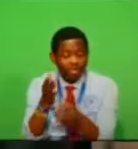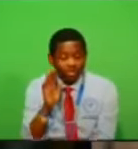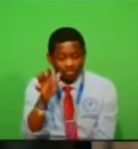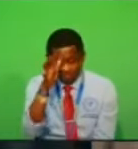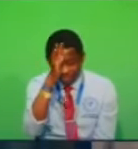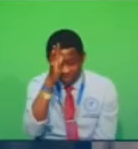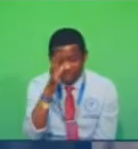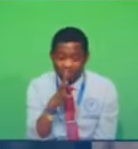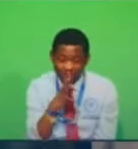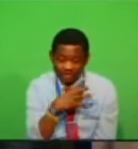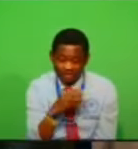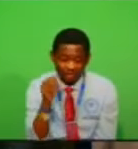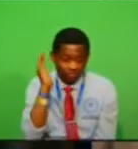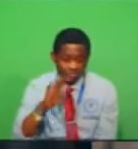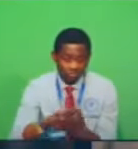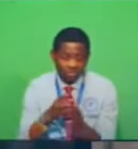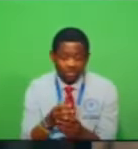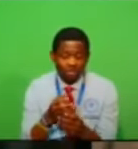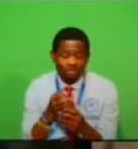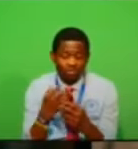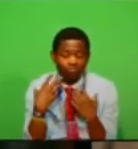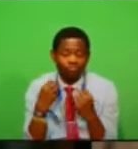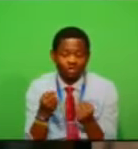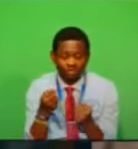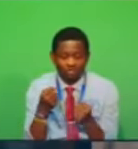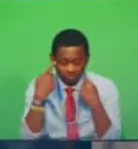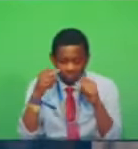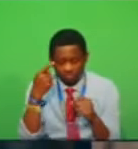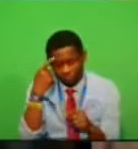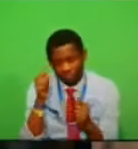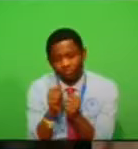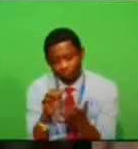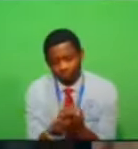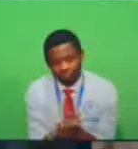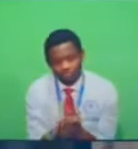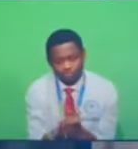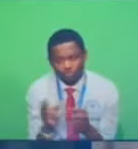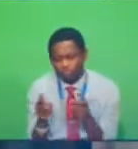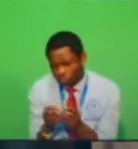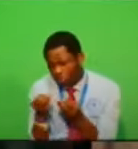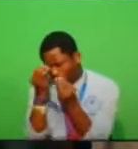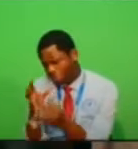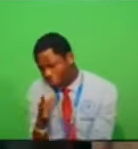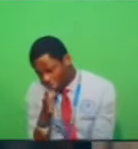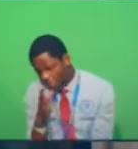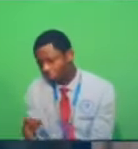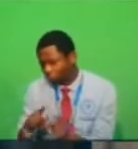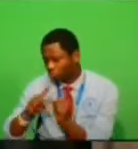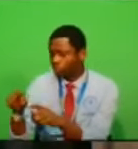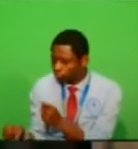and it shall be well with you. So I obeyed, supported my mother at the shop,